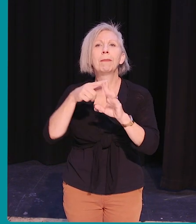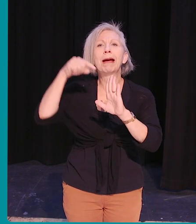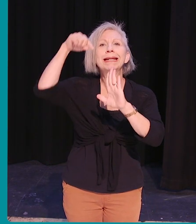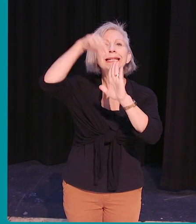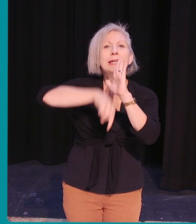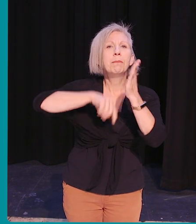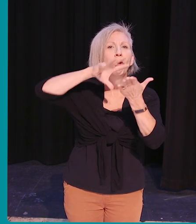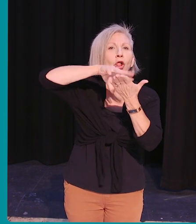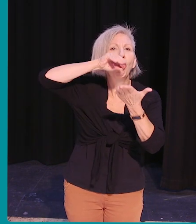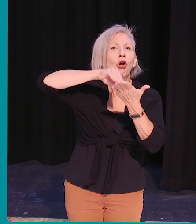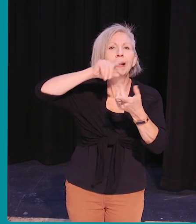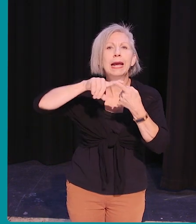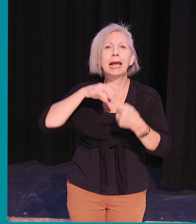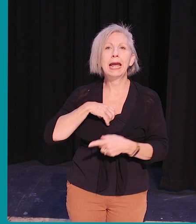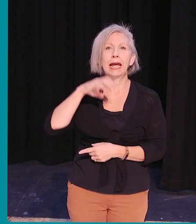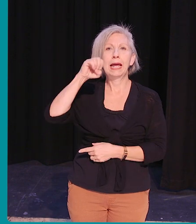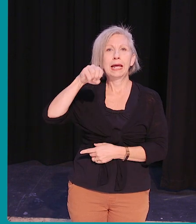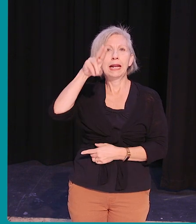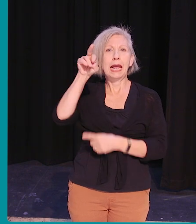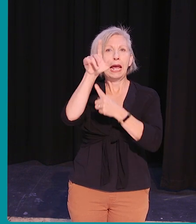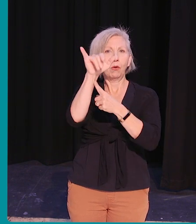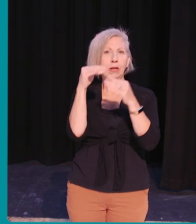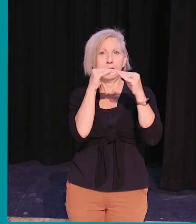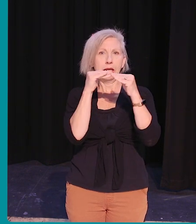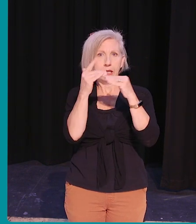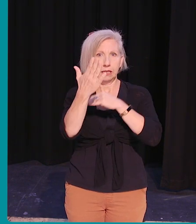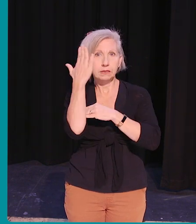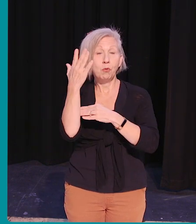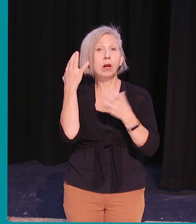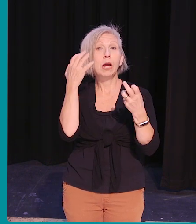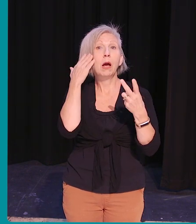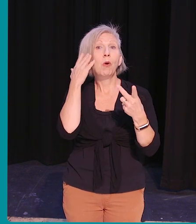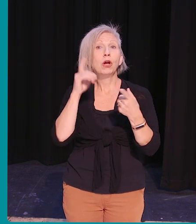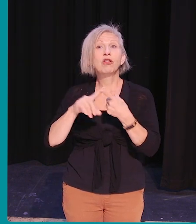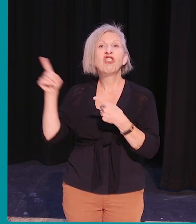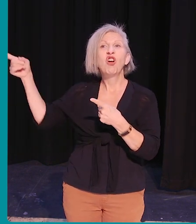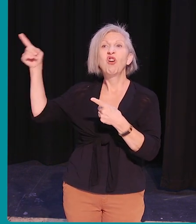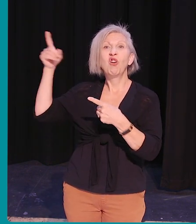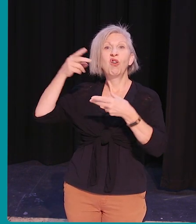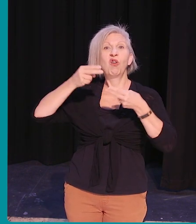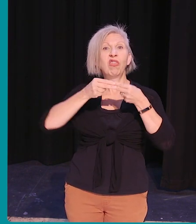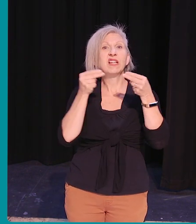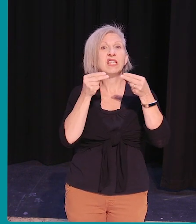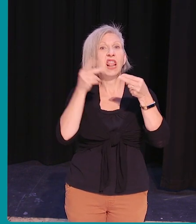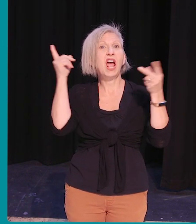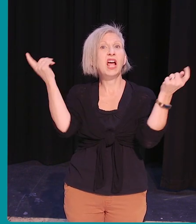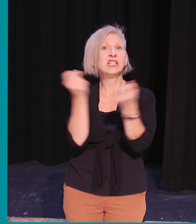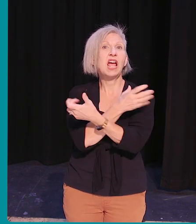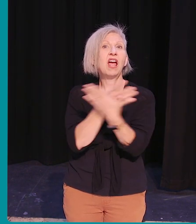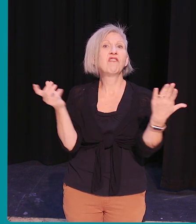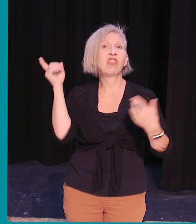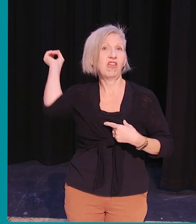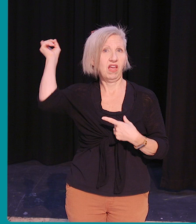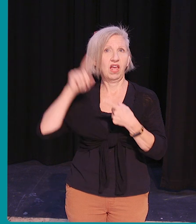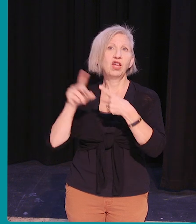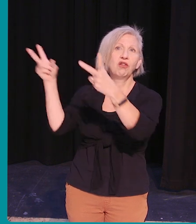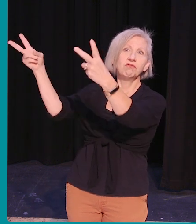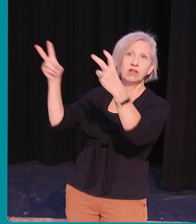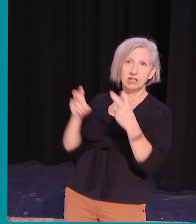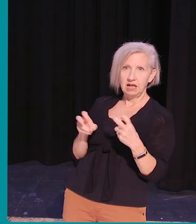this morning. But I just want to let you know that you can follow along. You can download slides. Everything I do today is all at this web address,